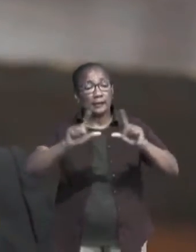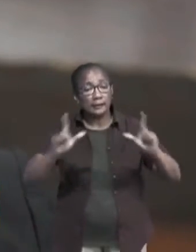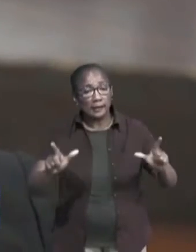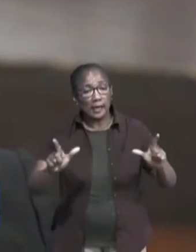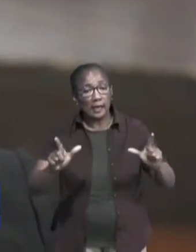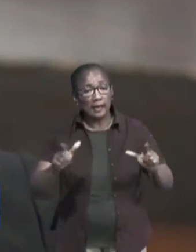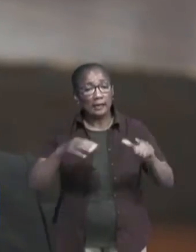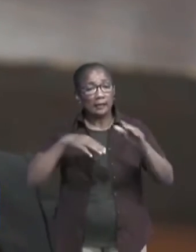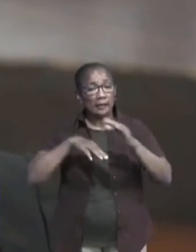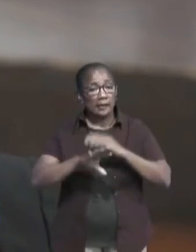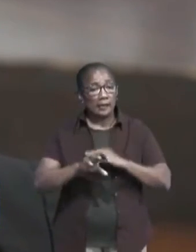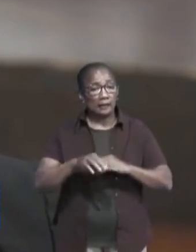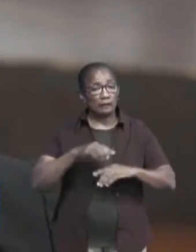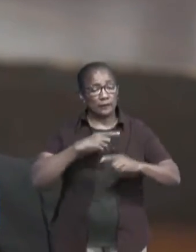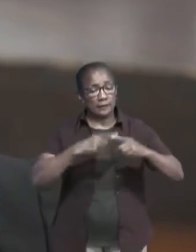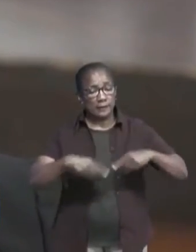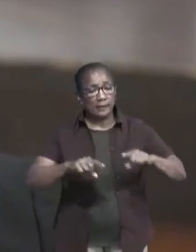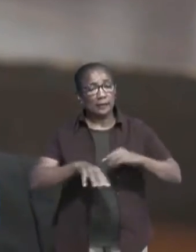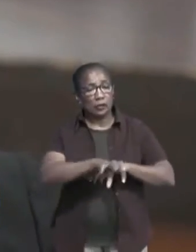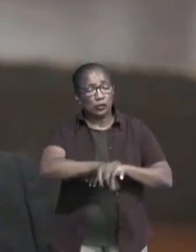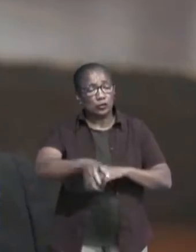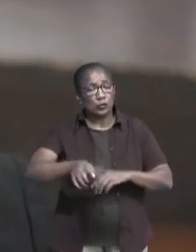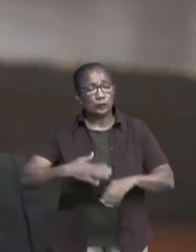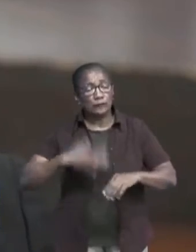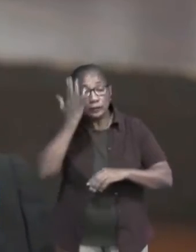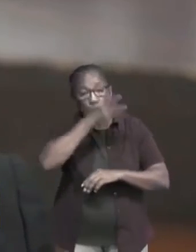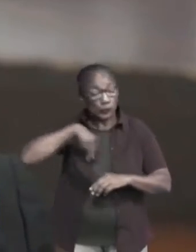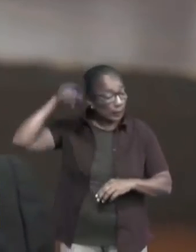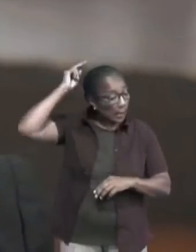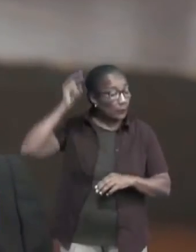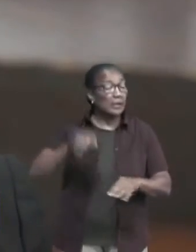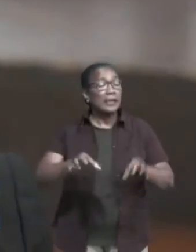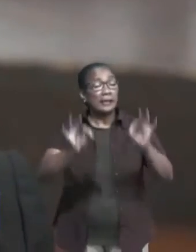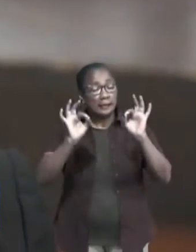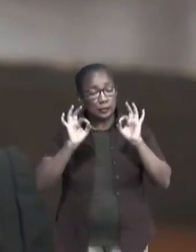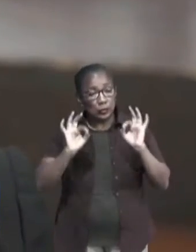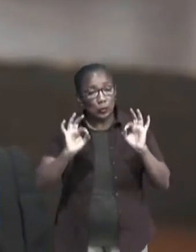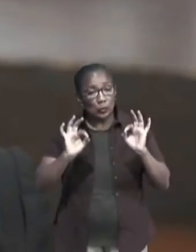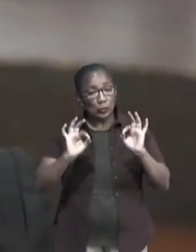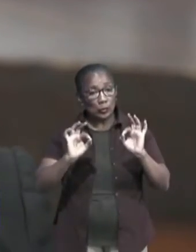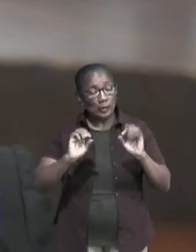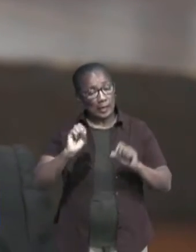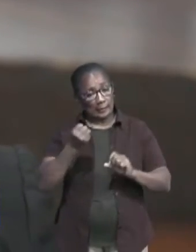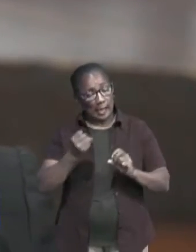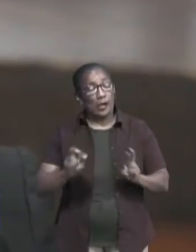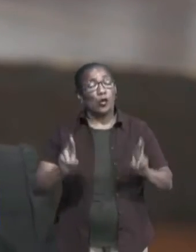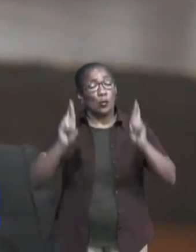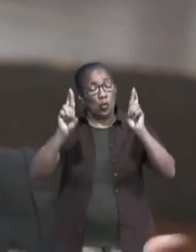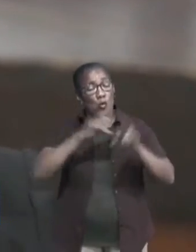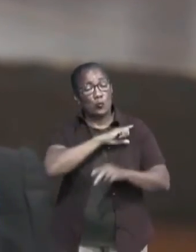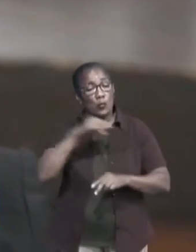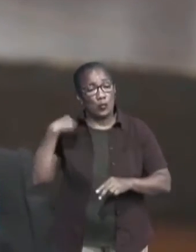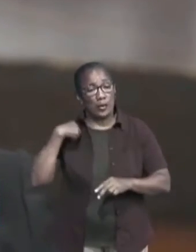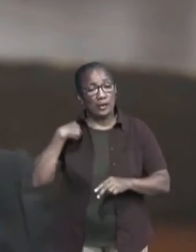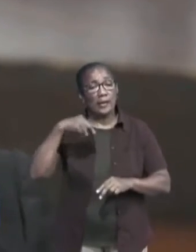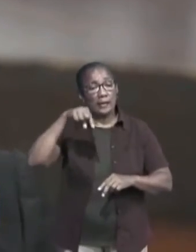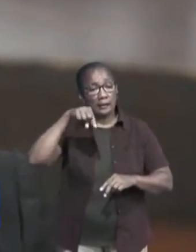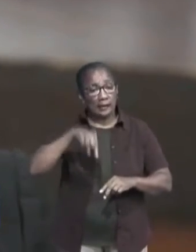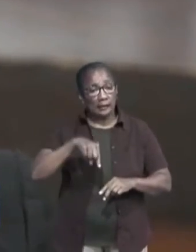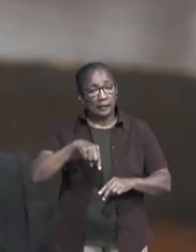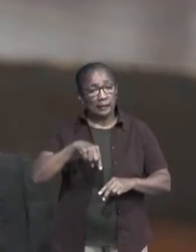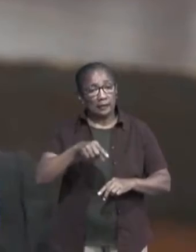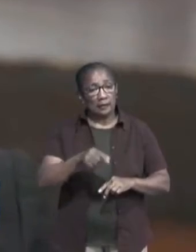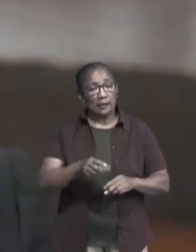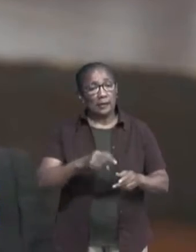used in those resorts of Suriname, which is very unique. We hope that with this leaping